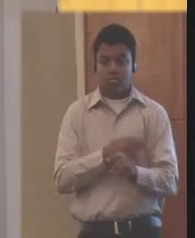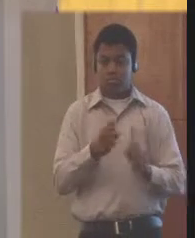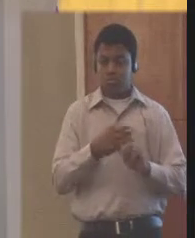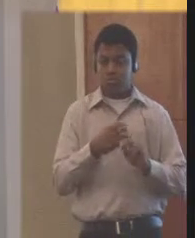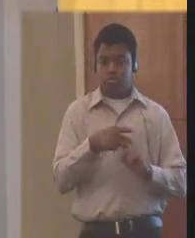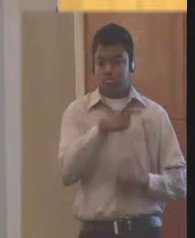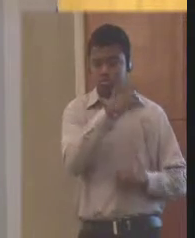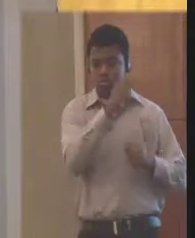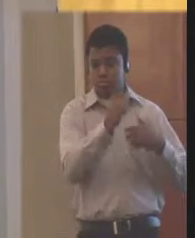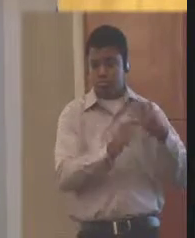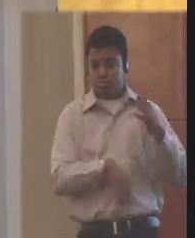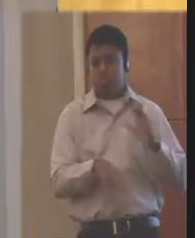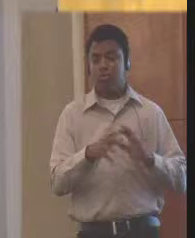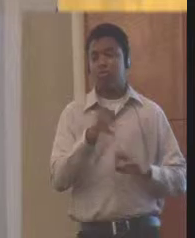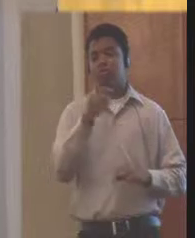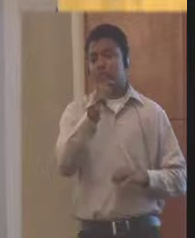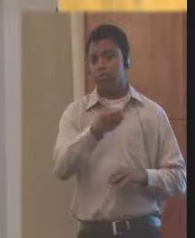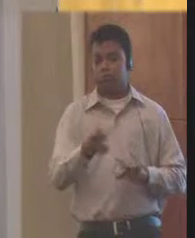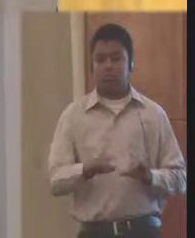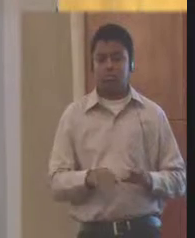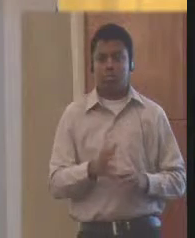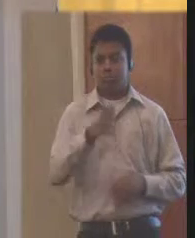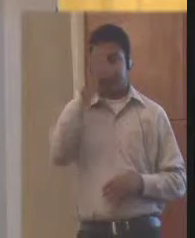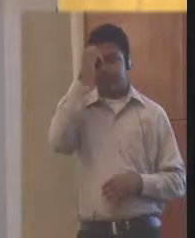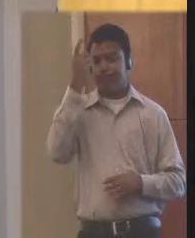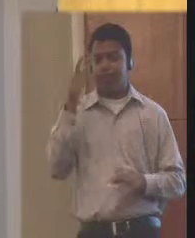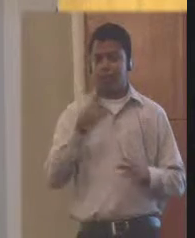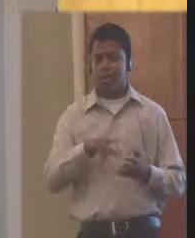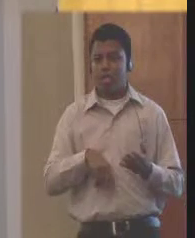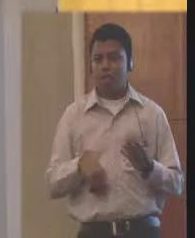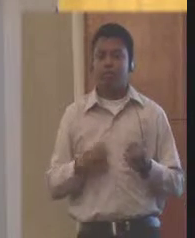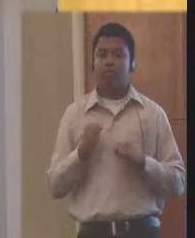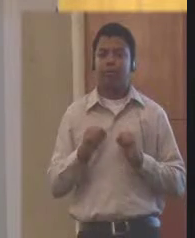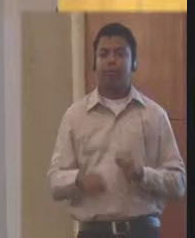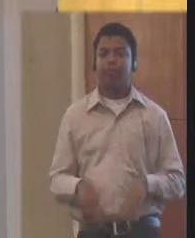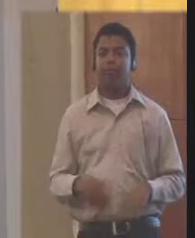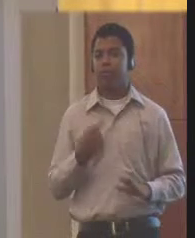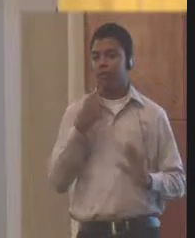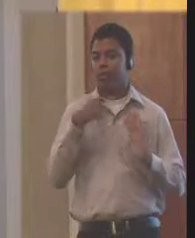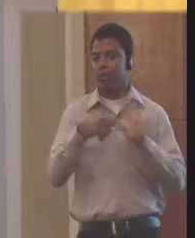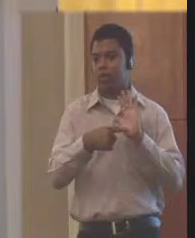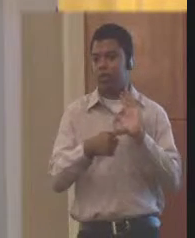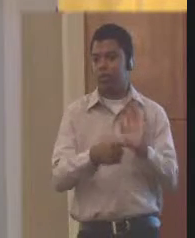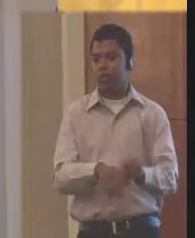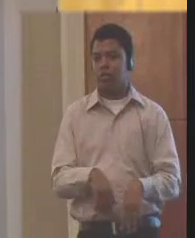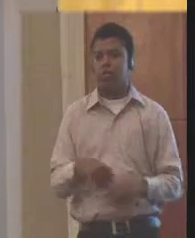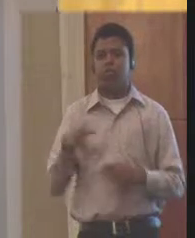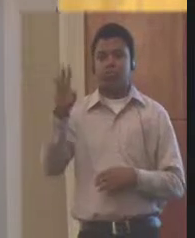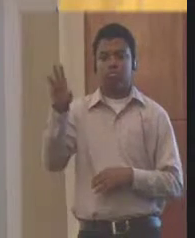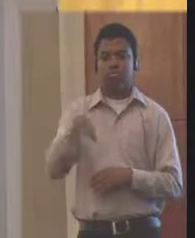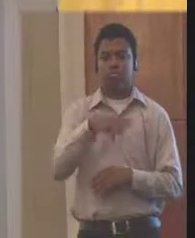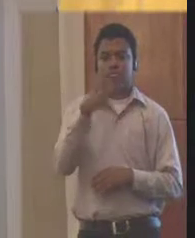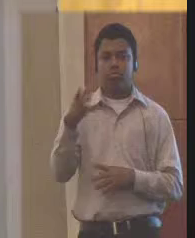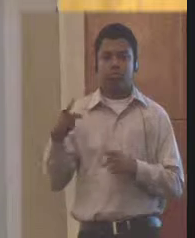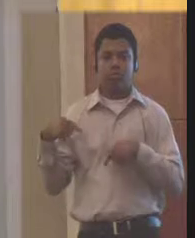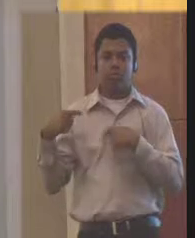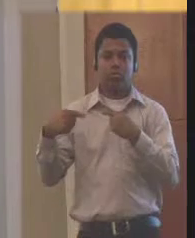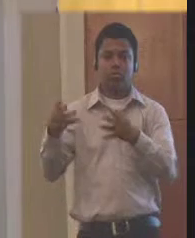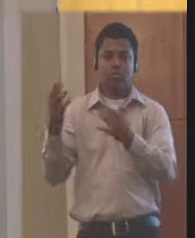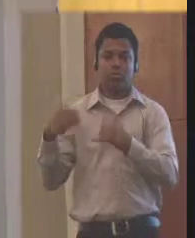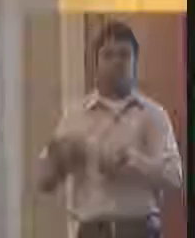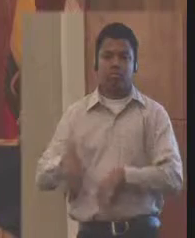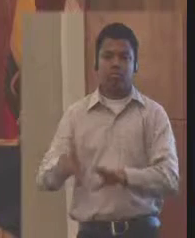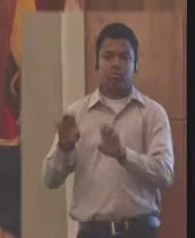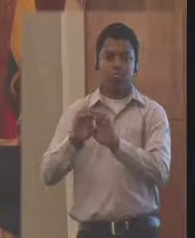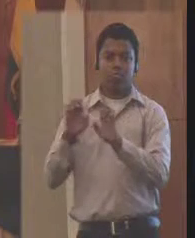there are sections in that report on examples of what the United Kingdom has been doing for business continuity. I bring